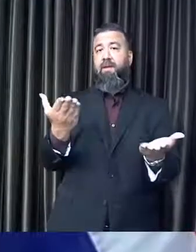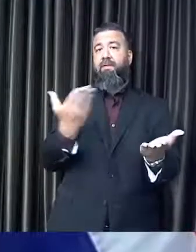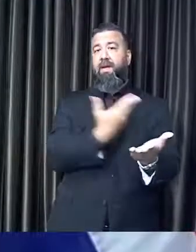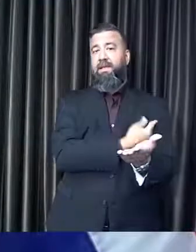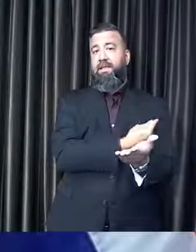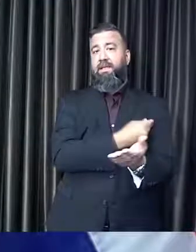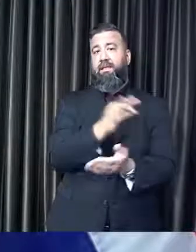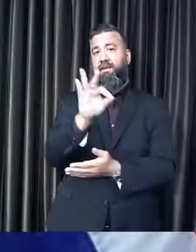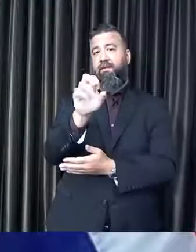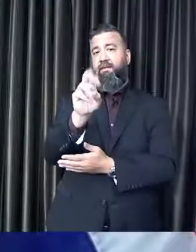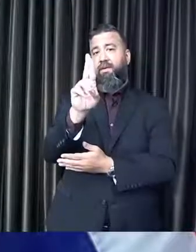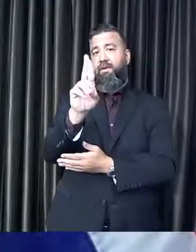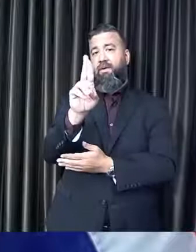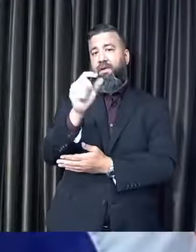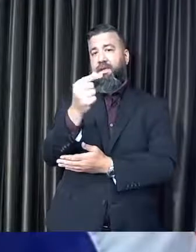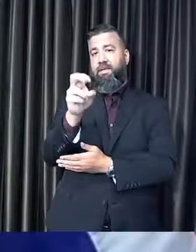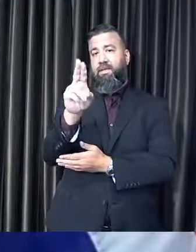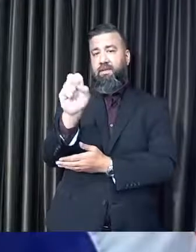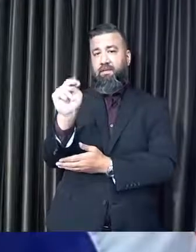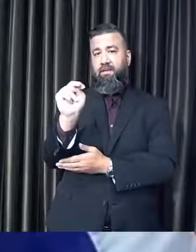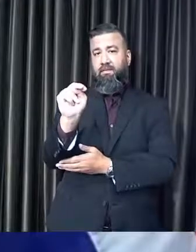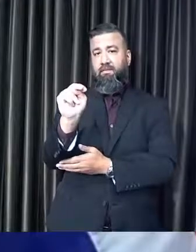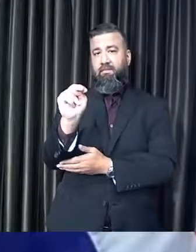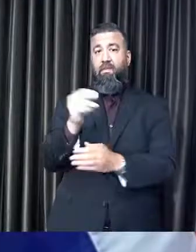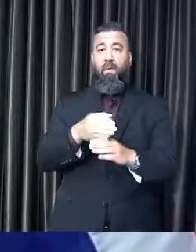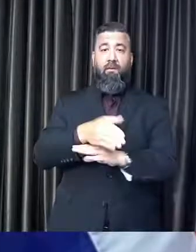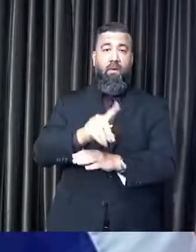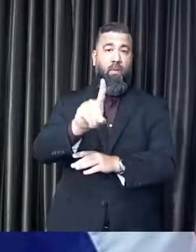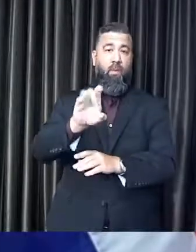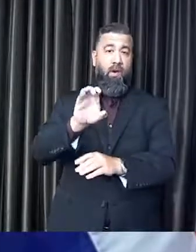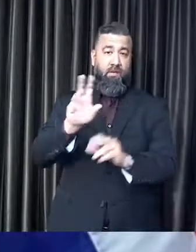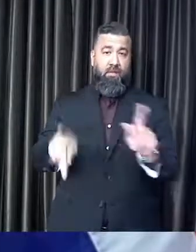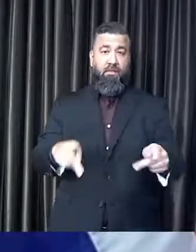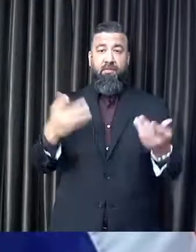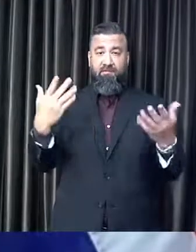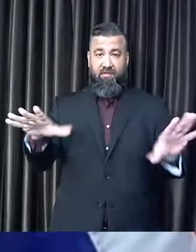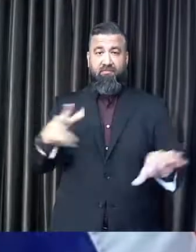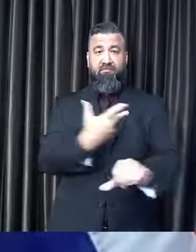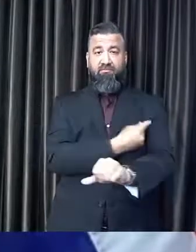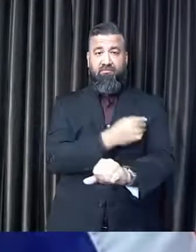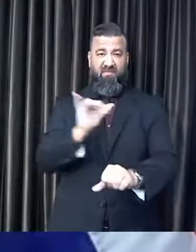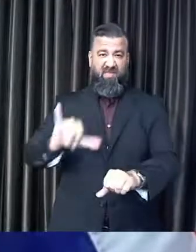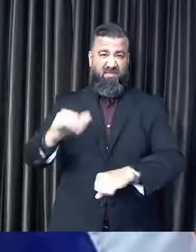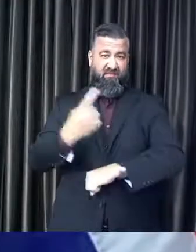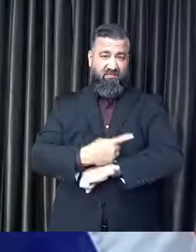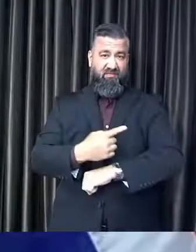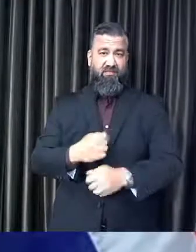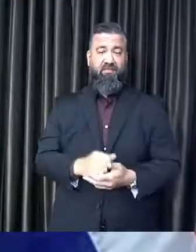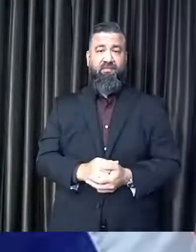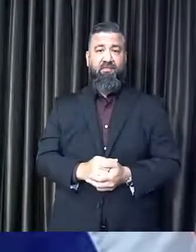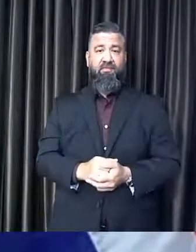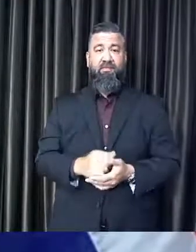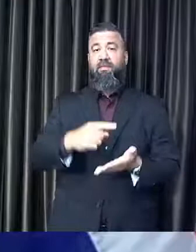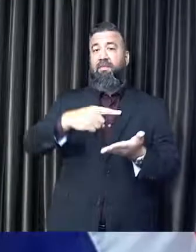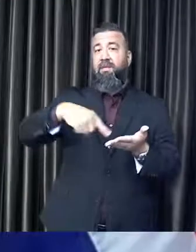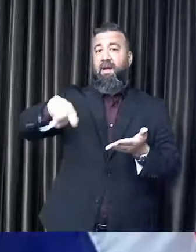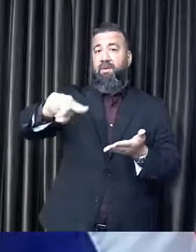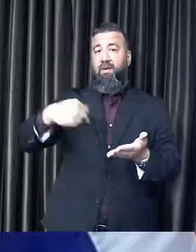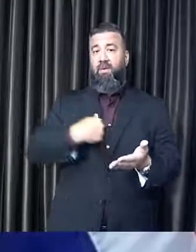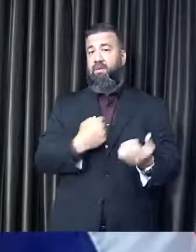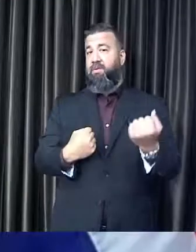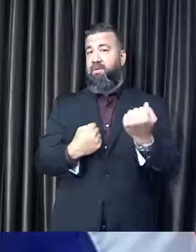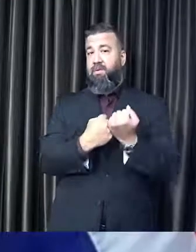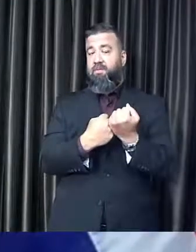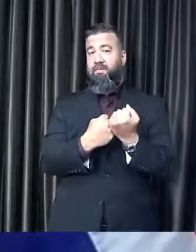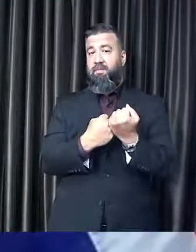location. More than 100 people walked away with a shot in their arm. Next week, we'll sponsor a vaccination at